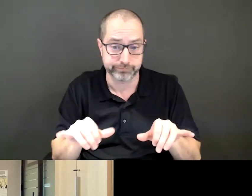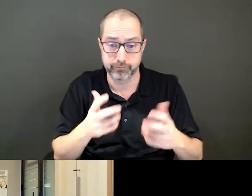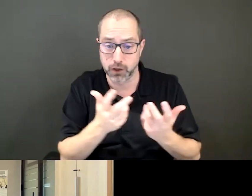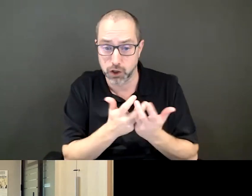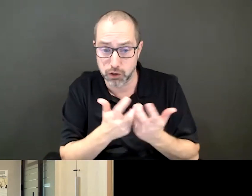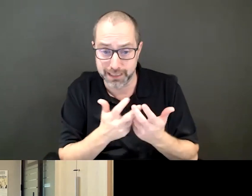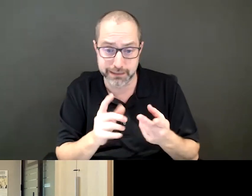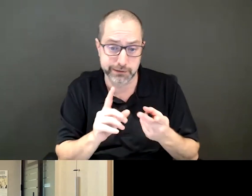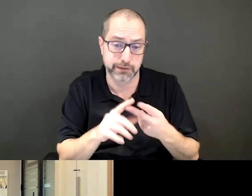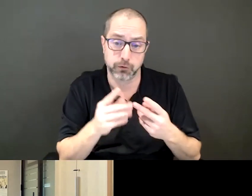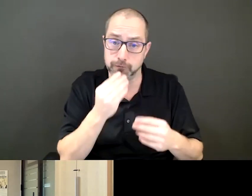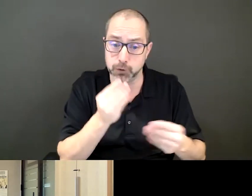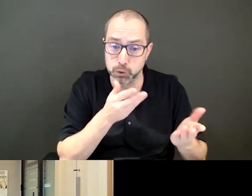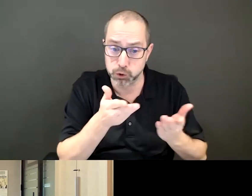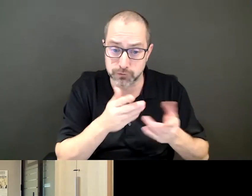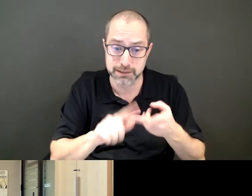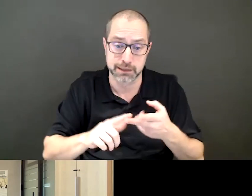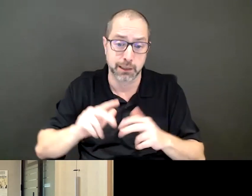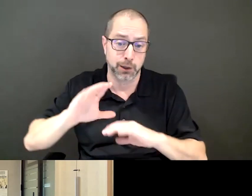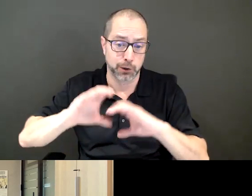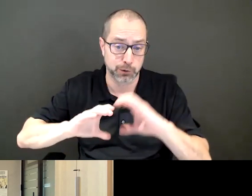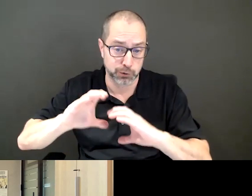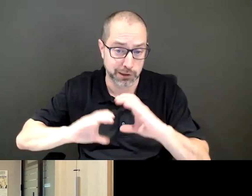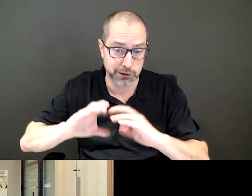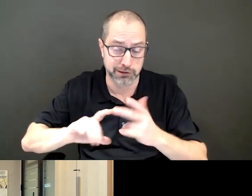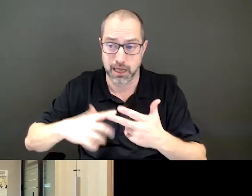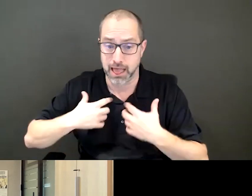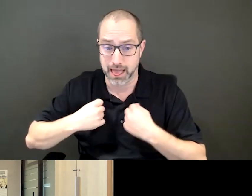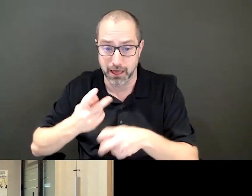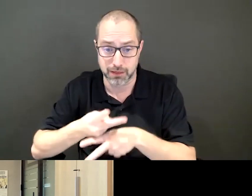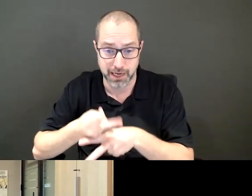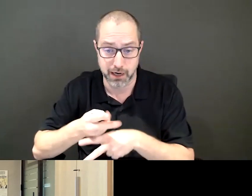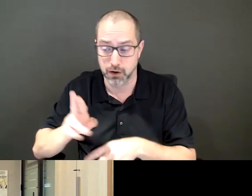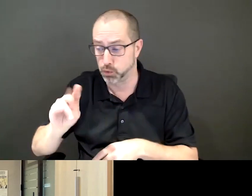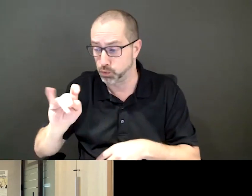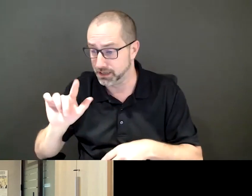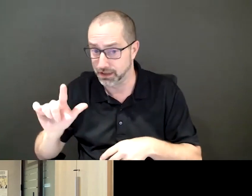food services, construction, healthcare, and retail, but it's across the board.